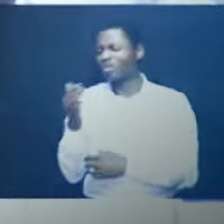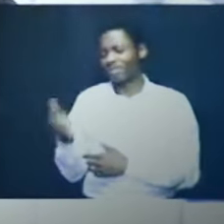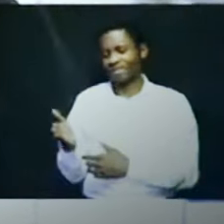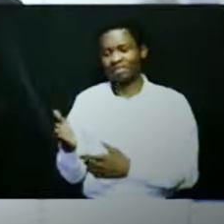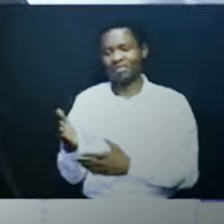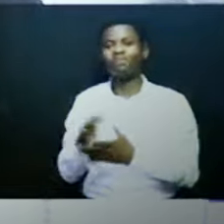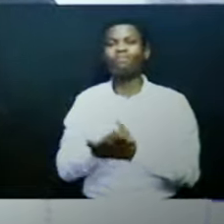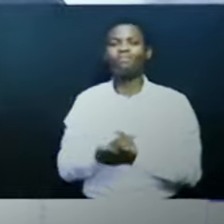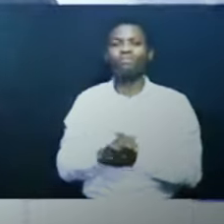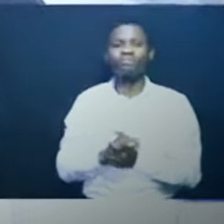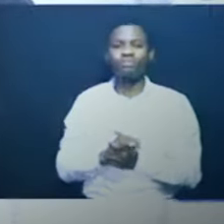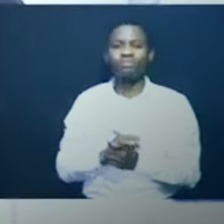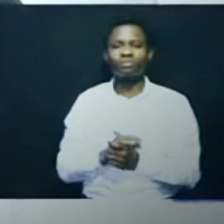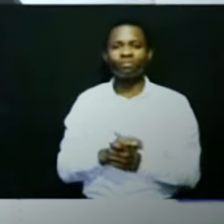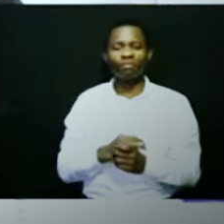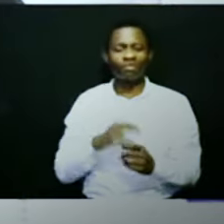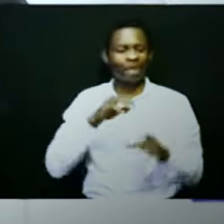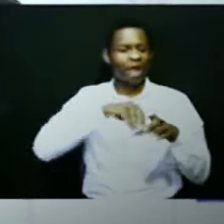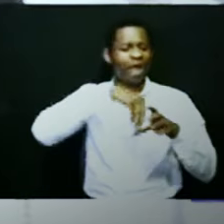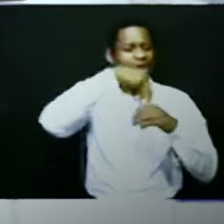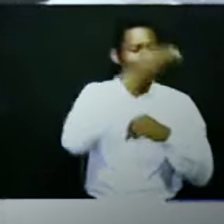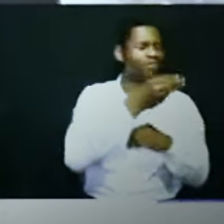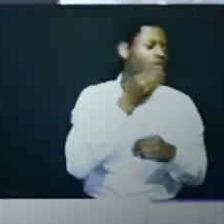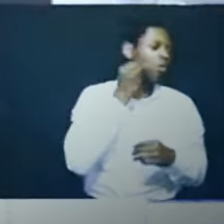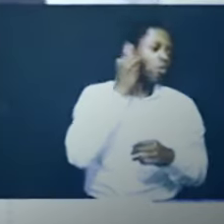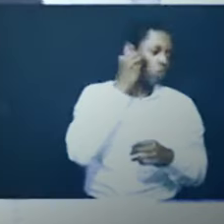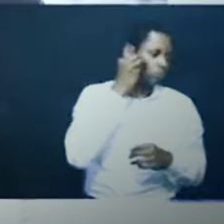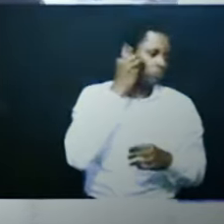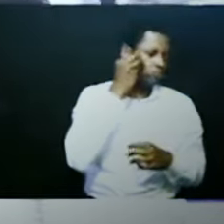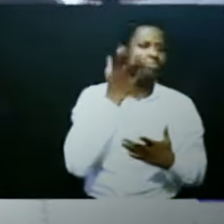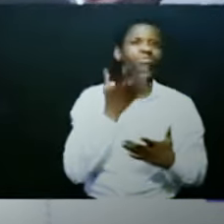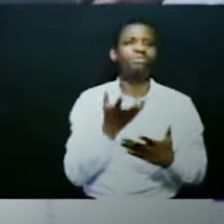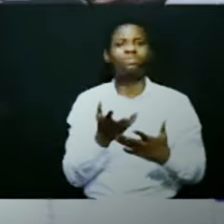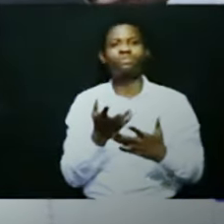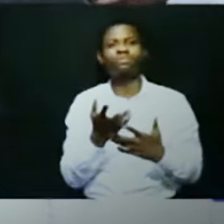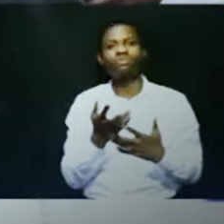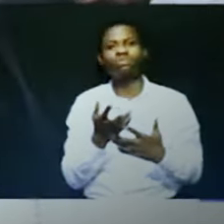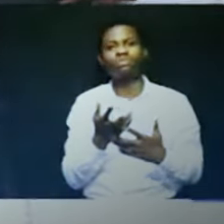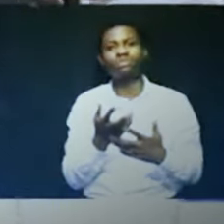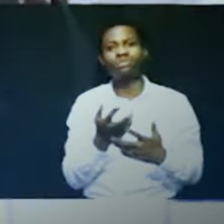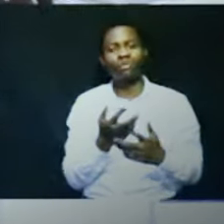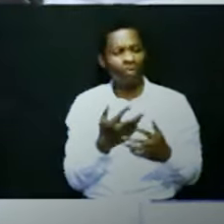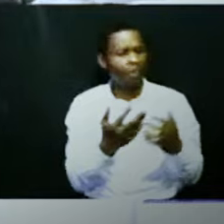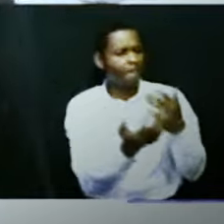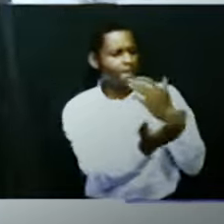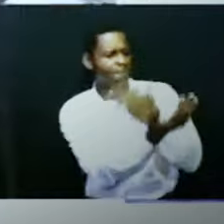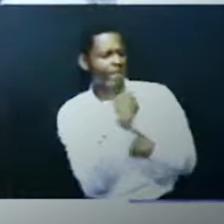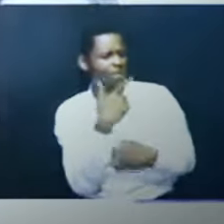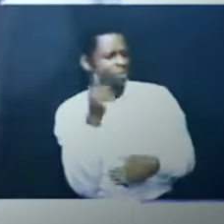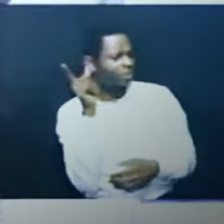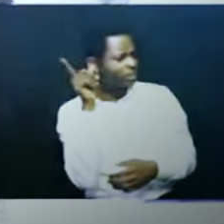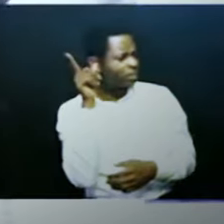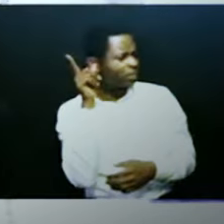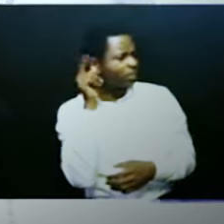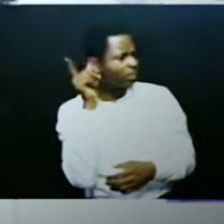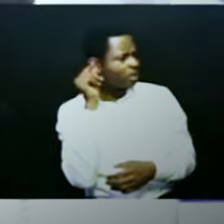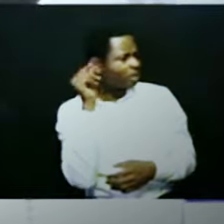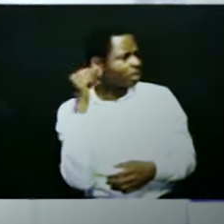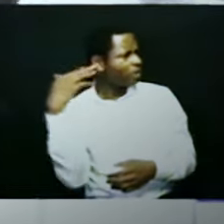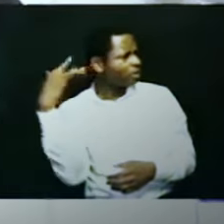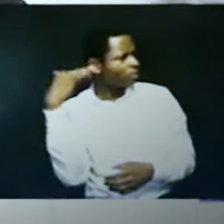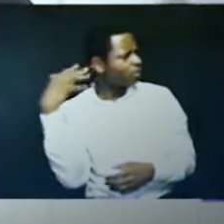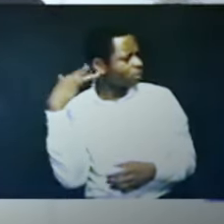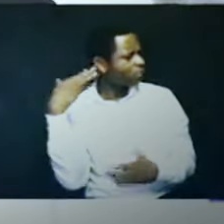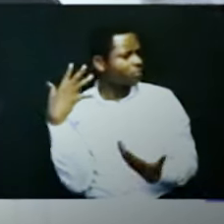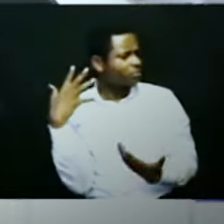around. He was outside the house. And when he was coming in, he heard some noise.